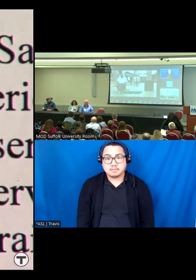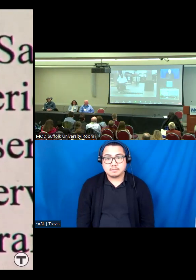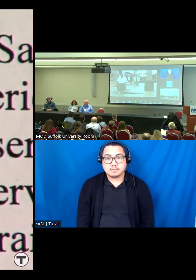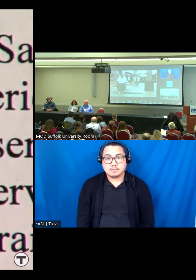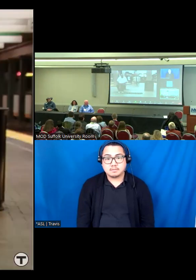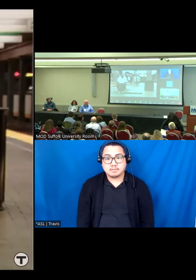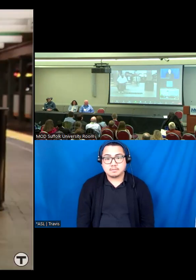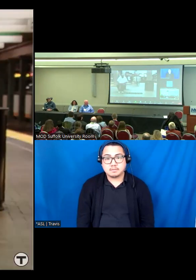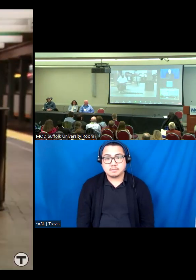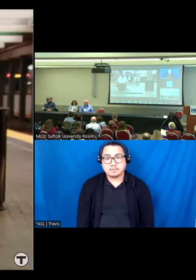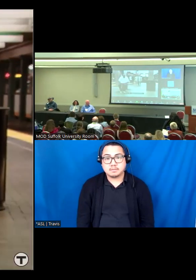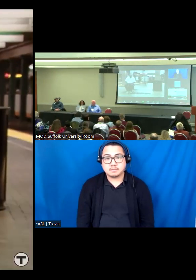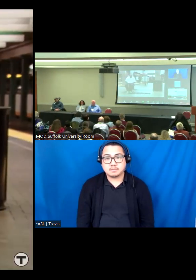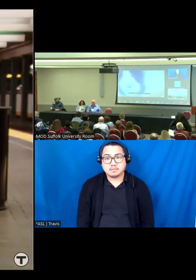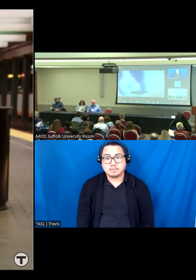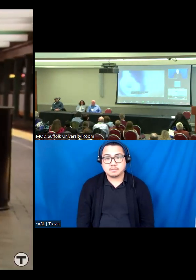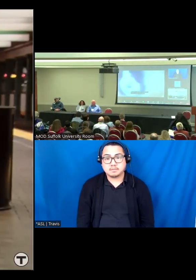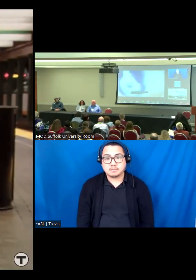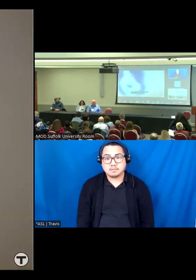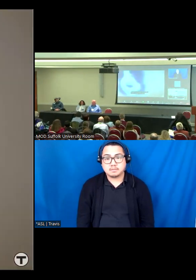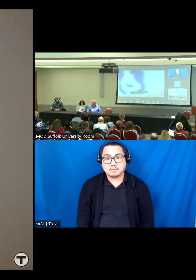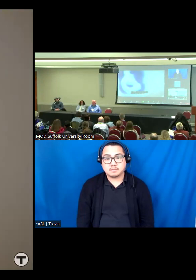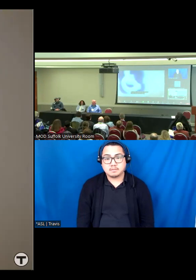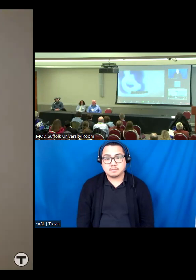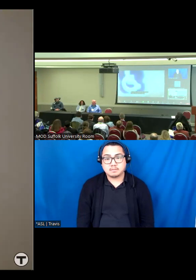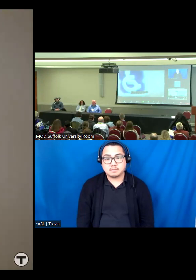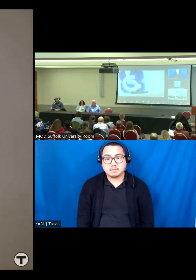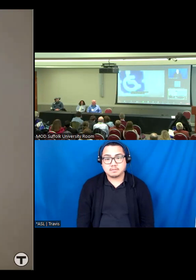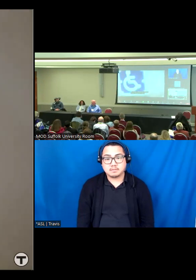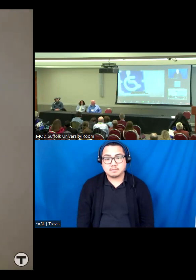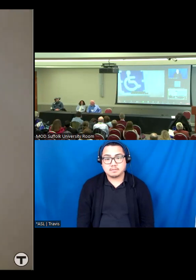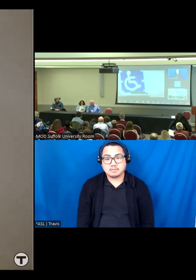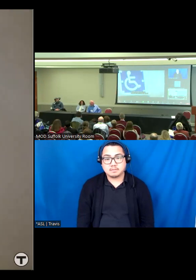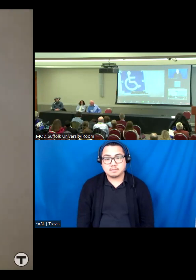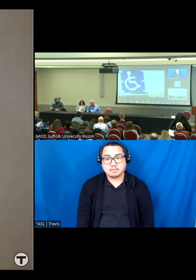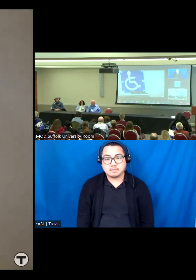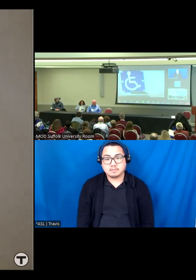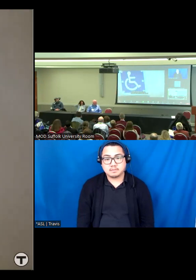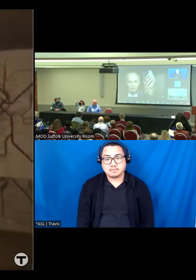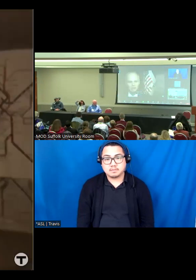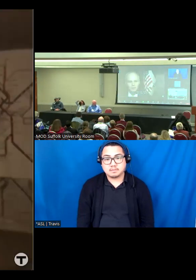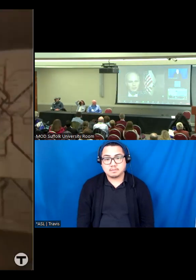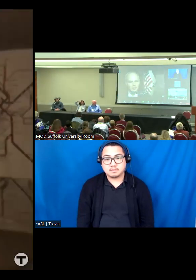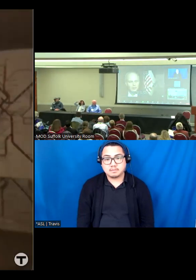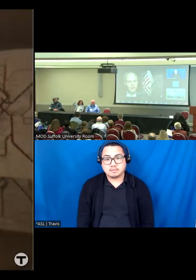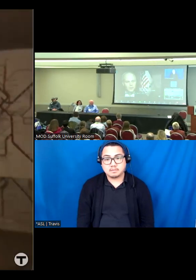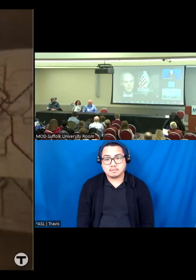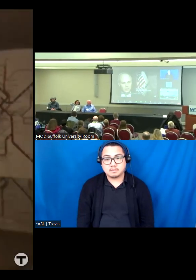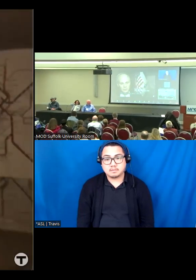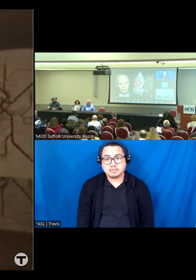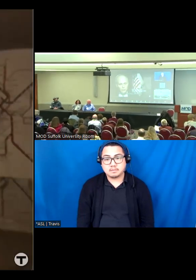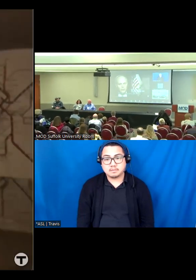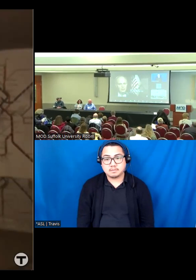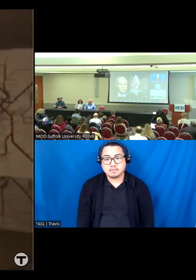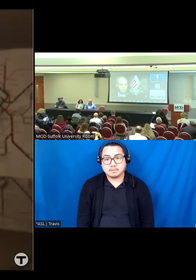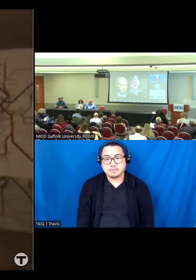thing to provide accessibility. My own lawyers said, you should know that they're not asking for any money for the individual